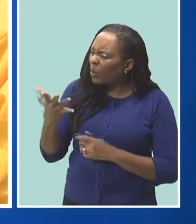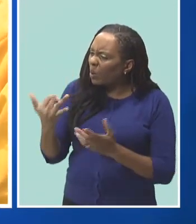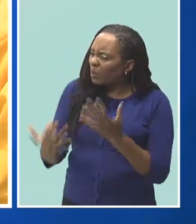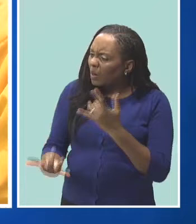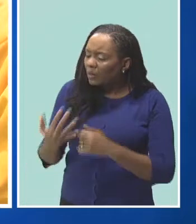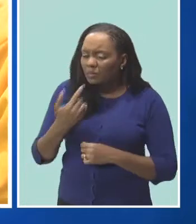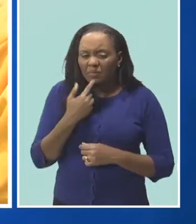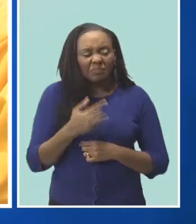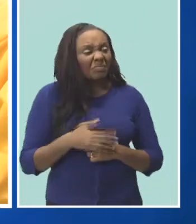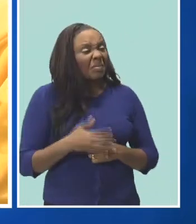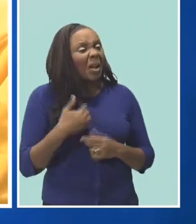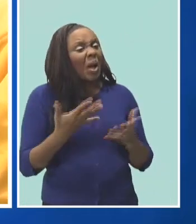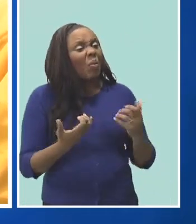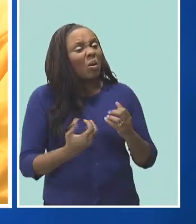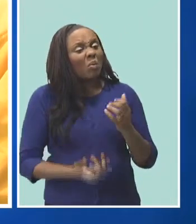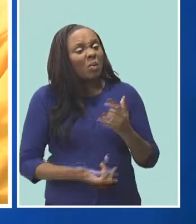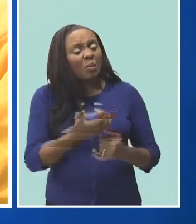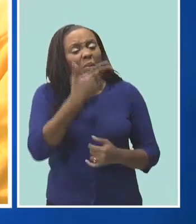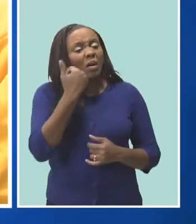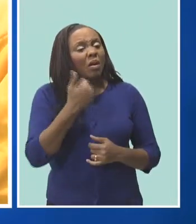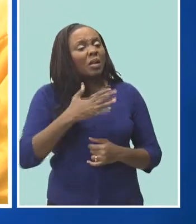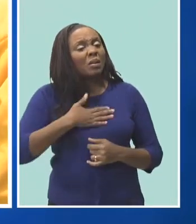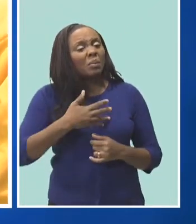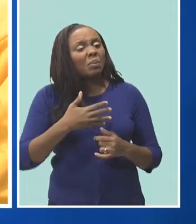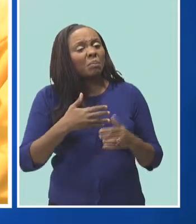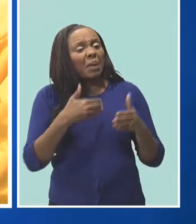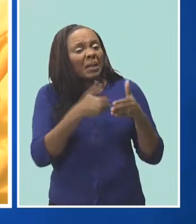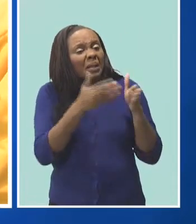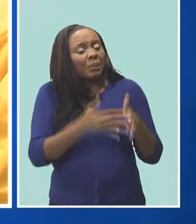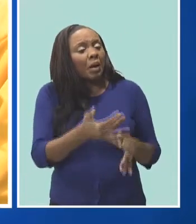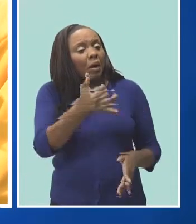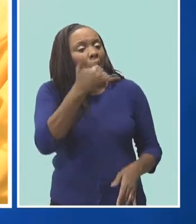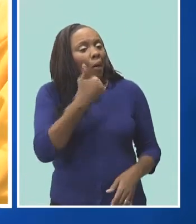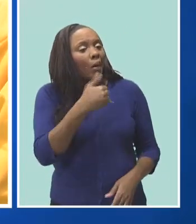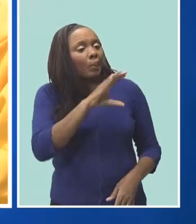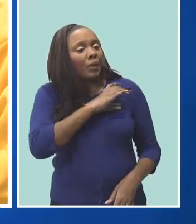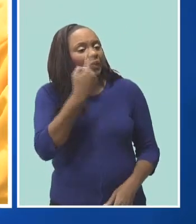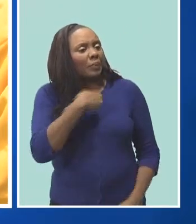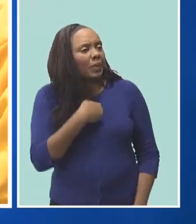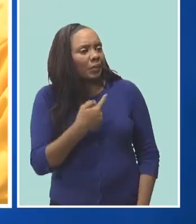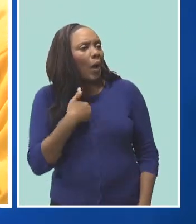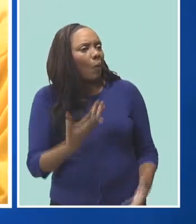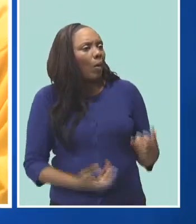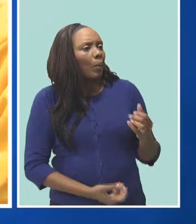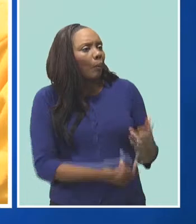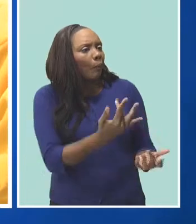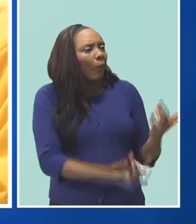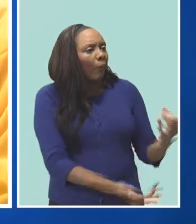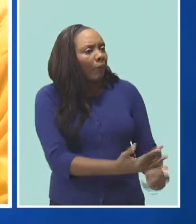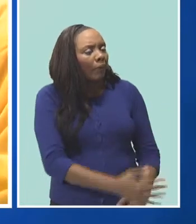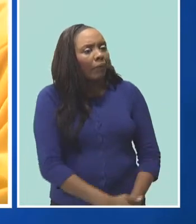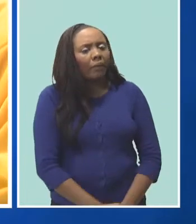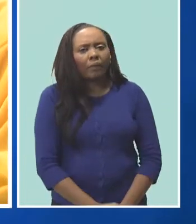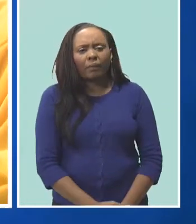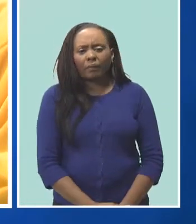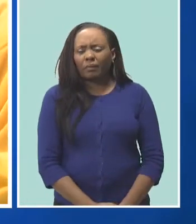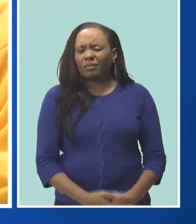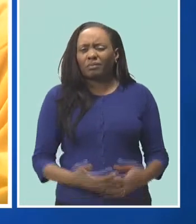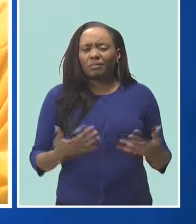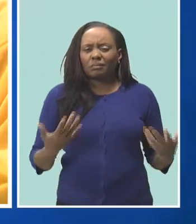burn because my neighbor called the police on me, and I like to burn, so I just want to burn, irrespective of